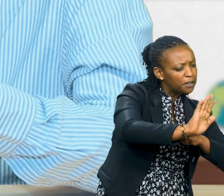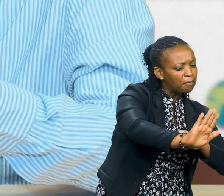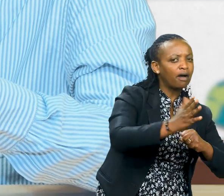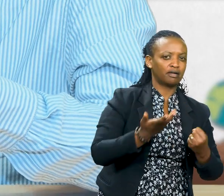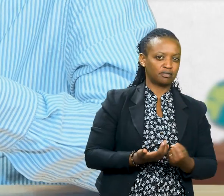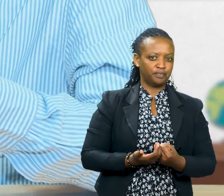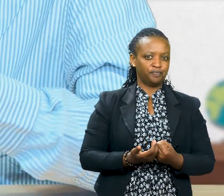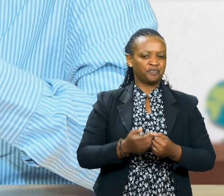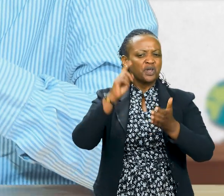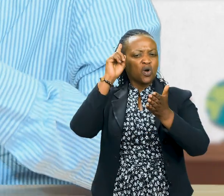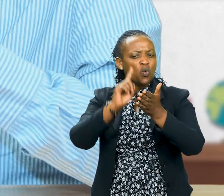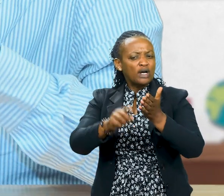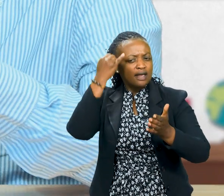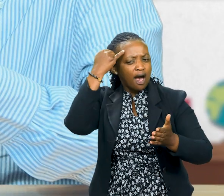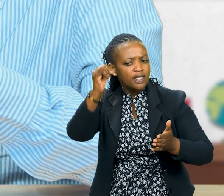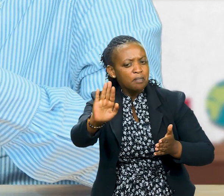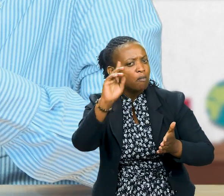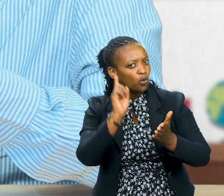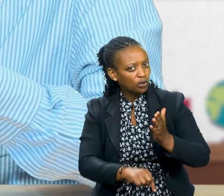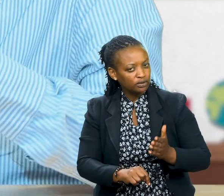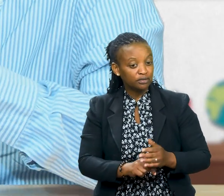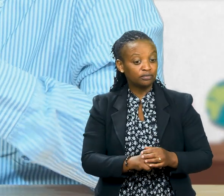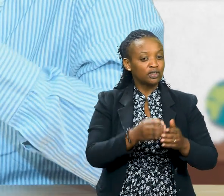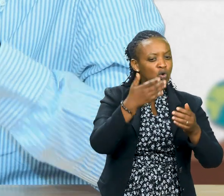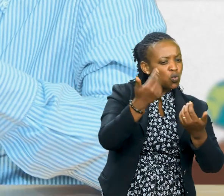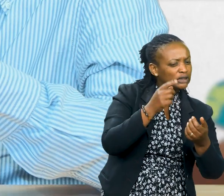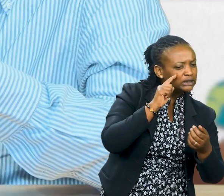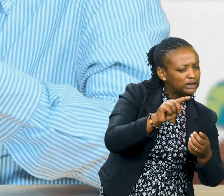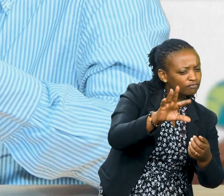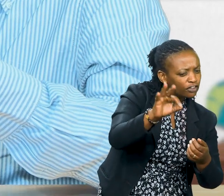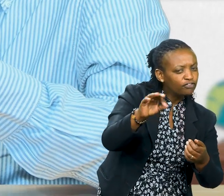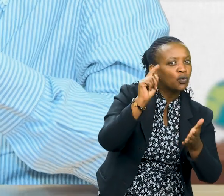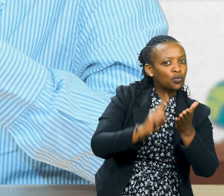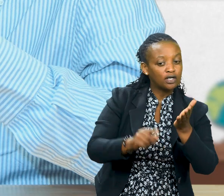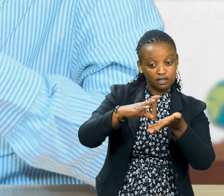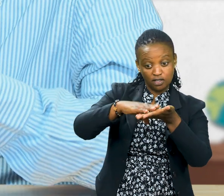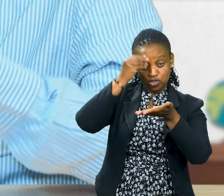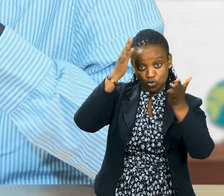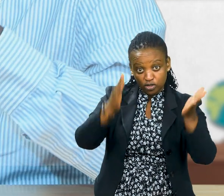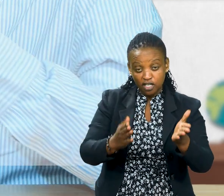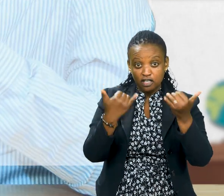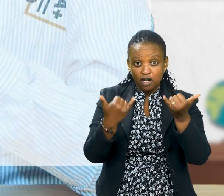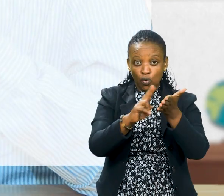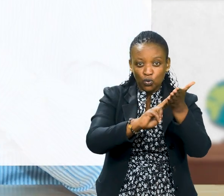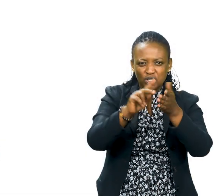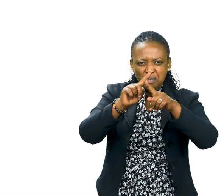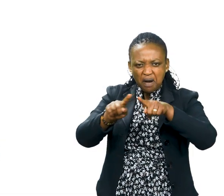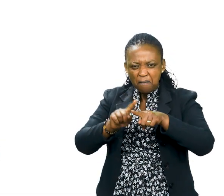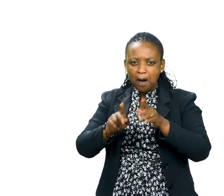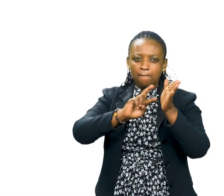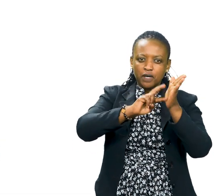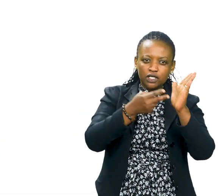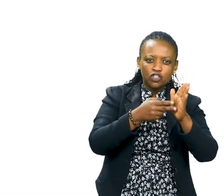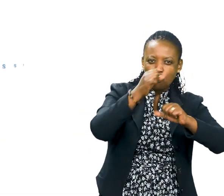activities. What is their ideas? What is their findings? Students are going to use